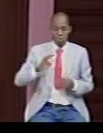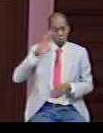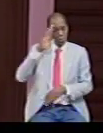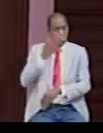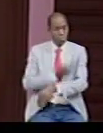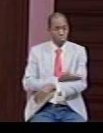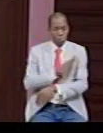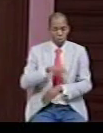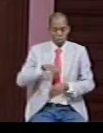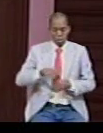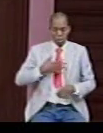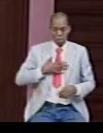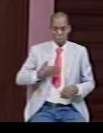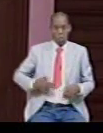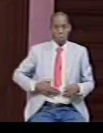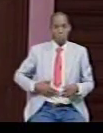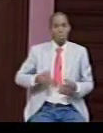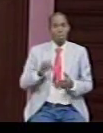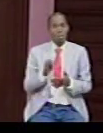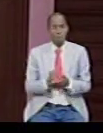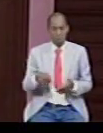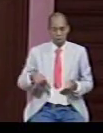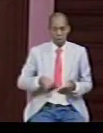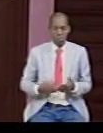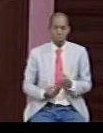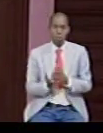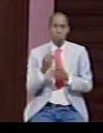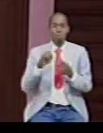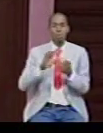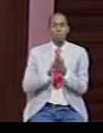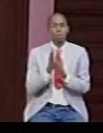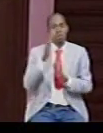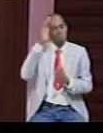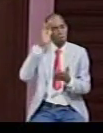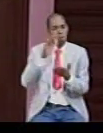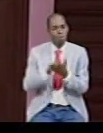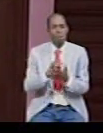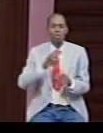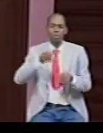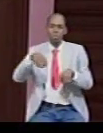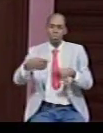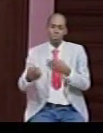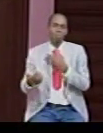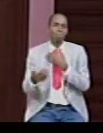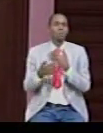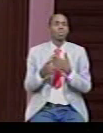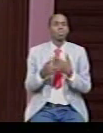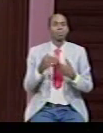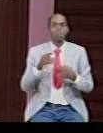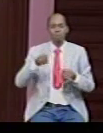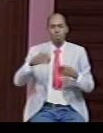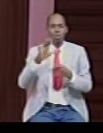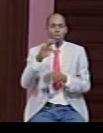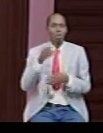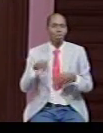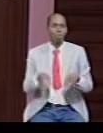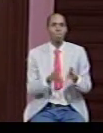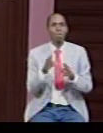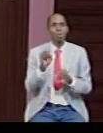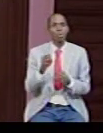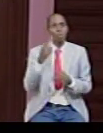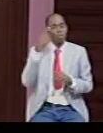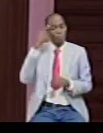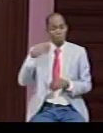that they may be your husbands? Turn again, my daughters. Go your way. For I am